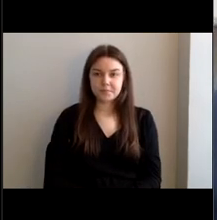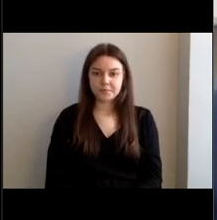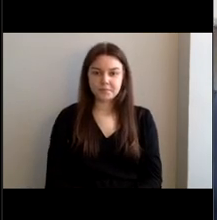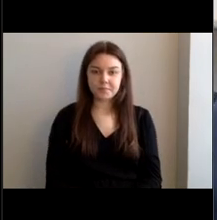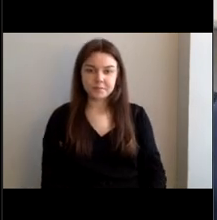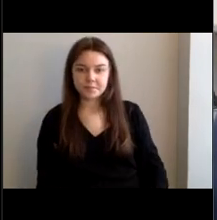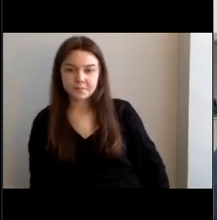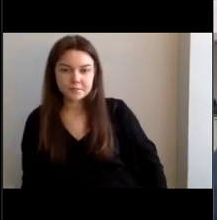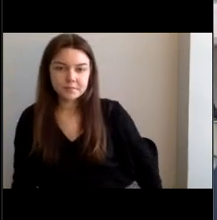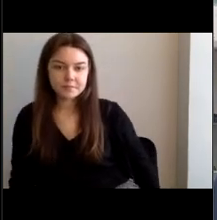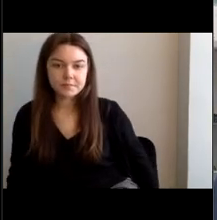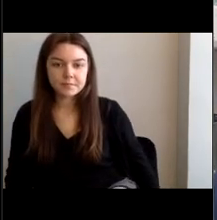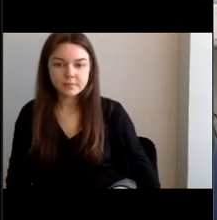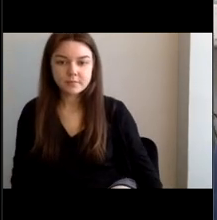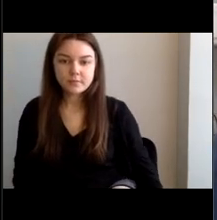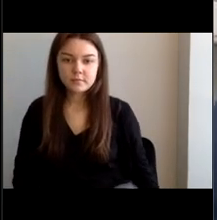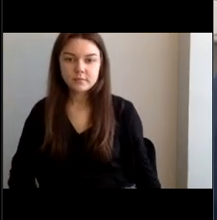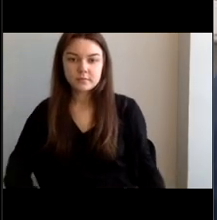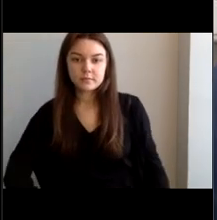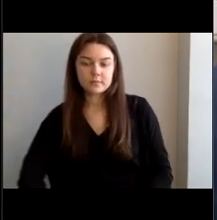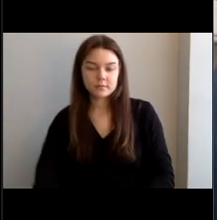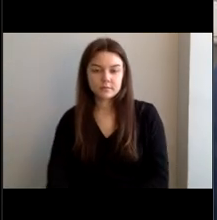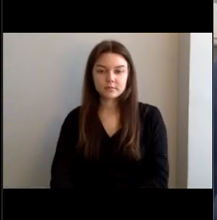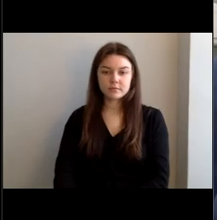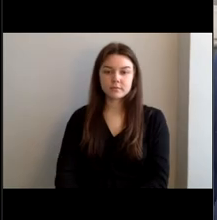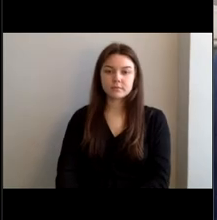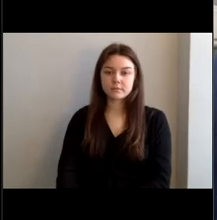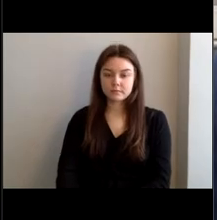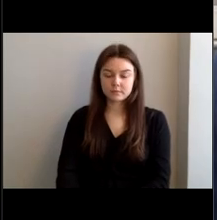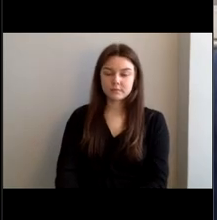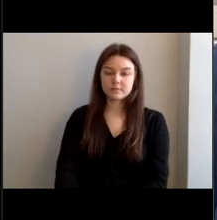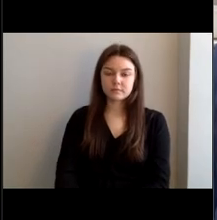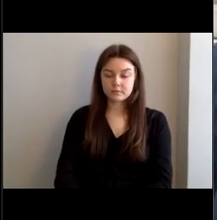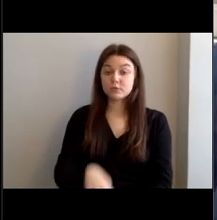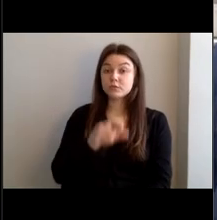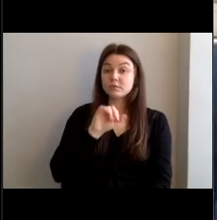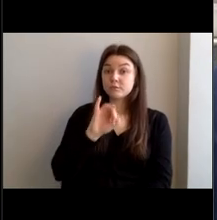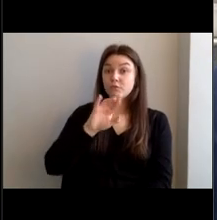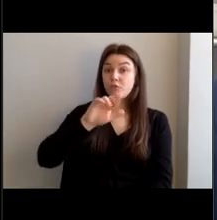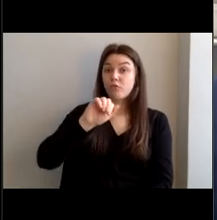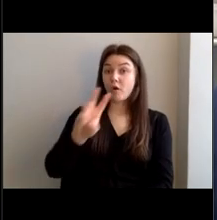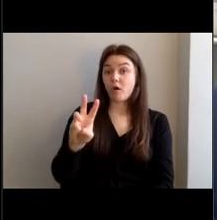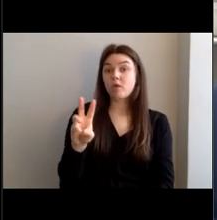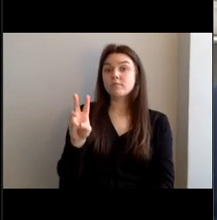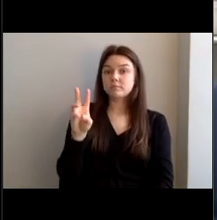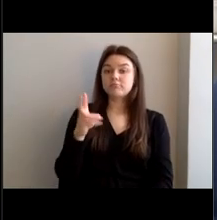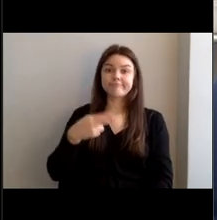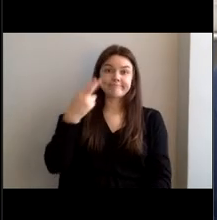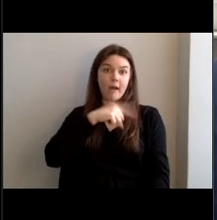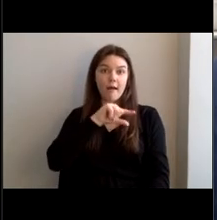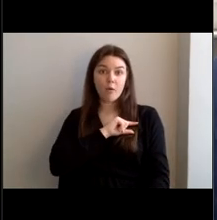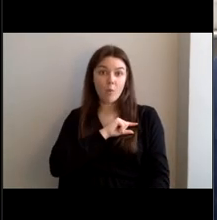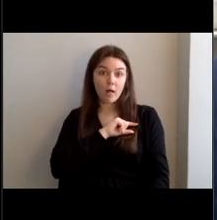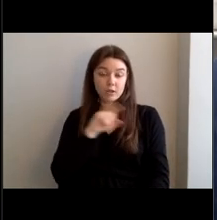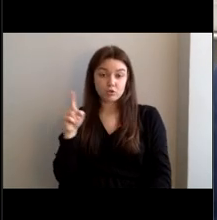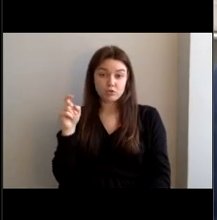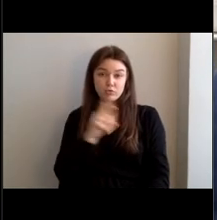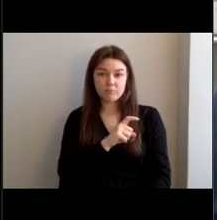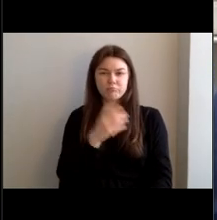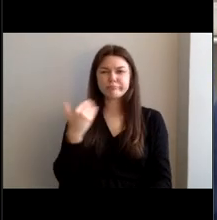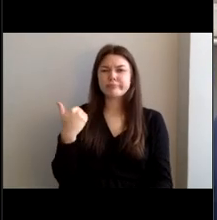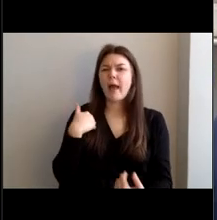Now, in the raw state, you know, examining the shrimp in the raw state, high quality shrimp will have a smell